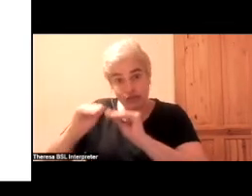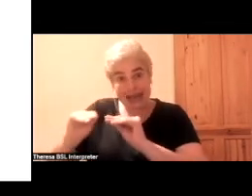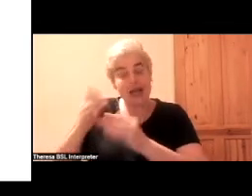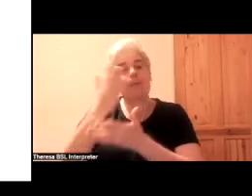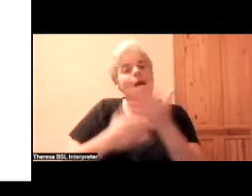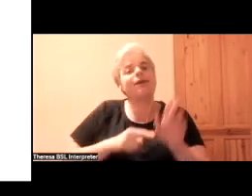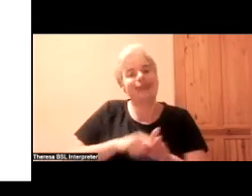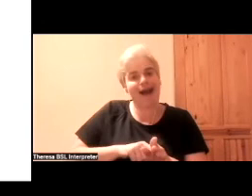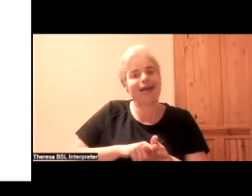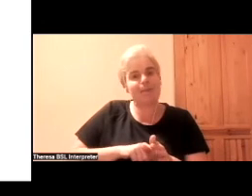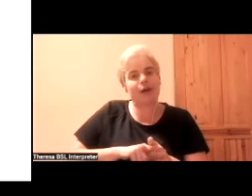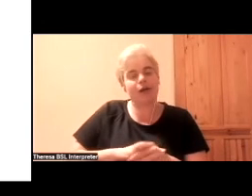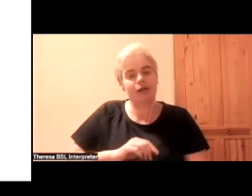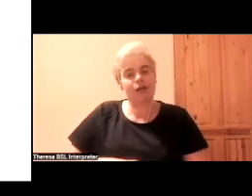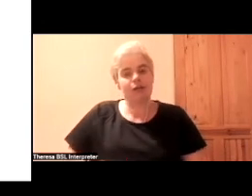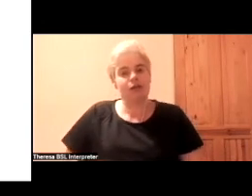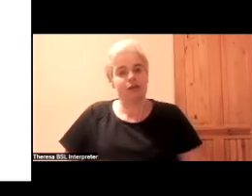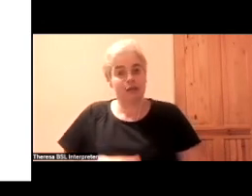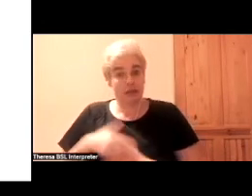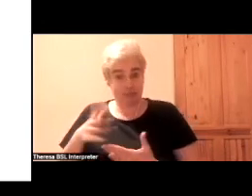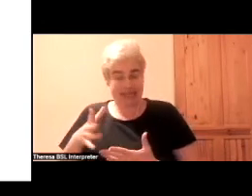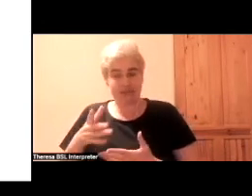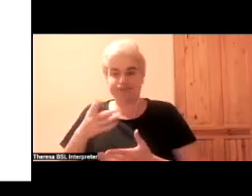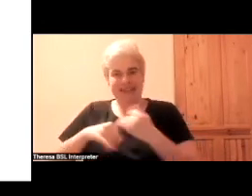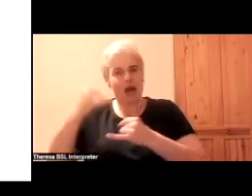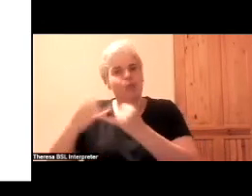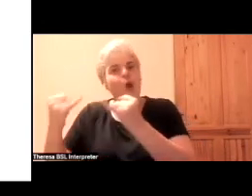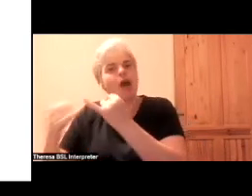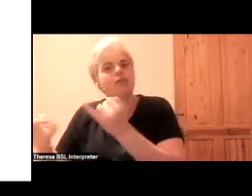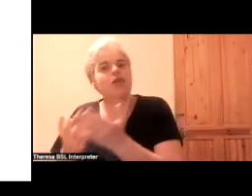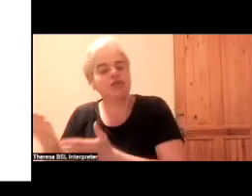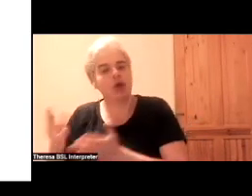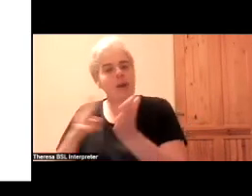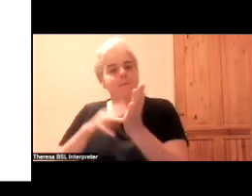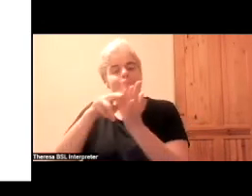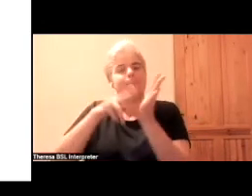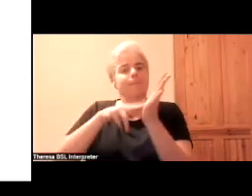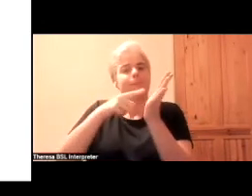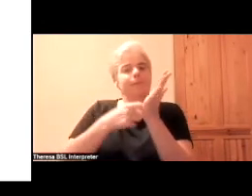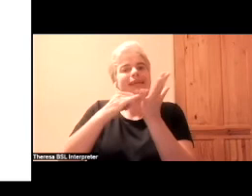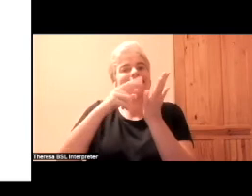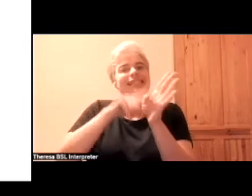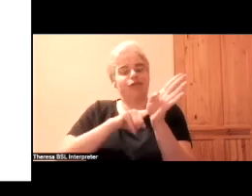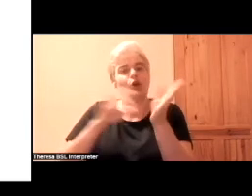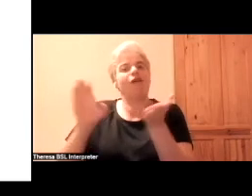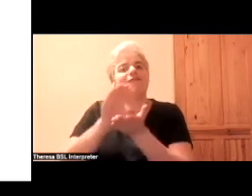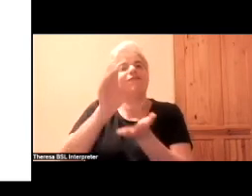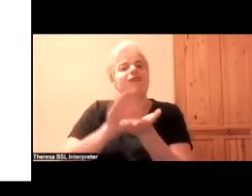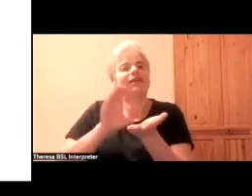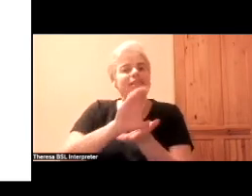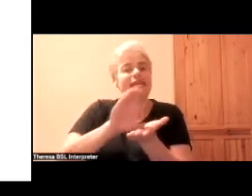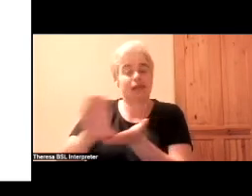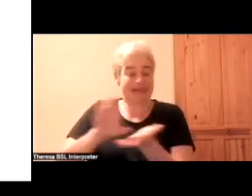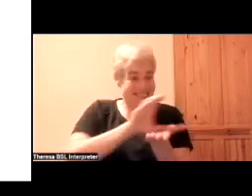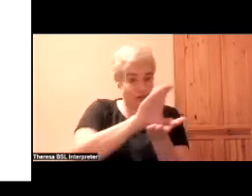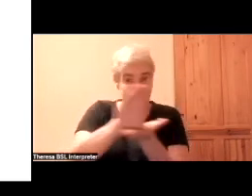part-time. This has been exacerbated by the way that ministerial education and formation funding has been